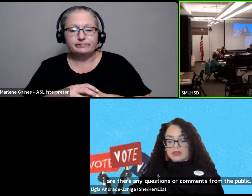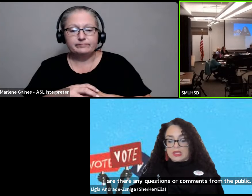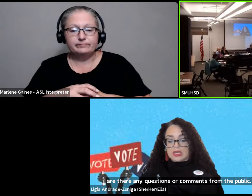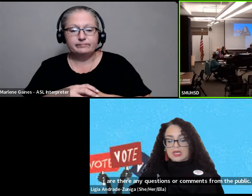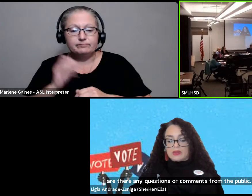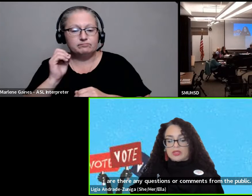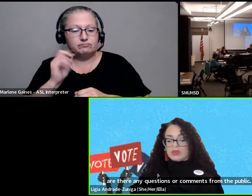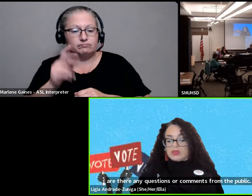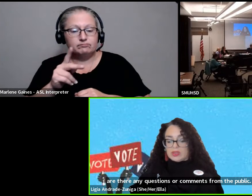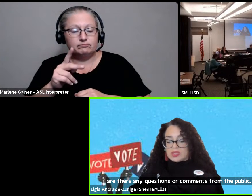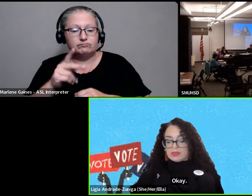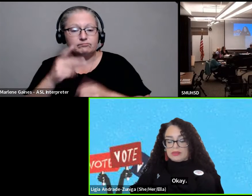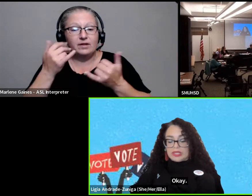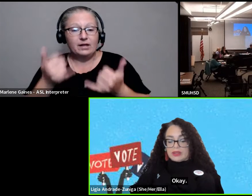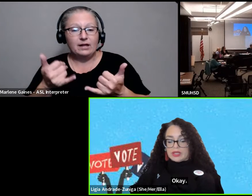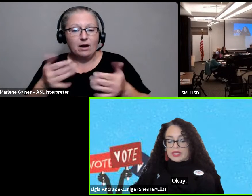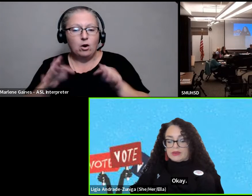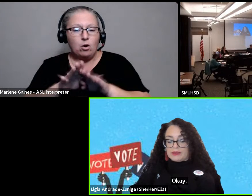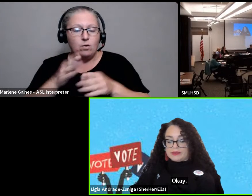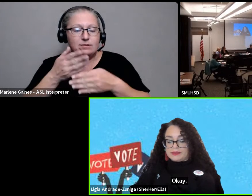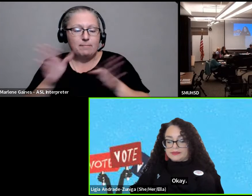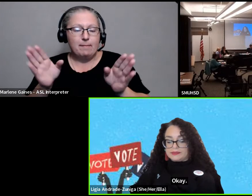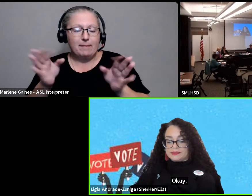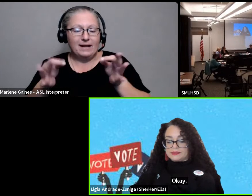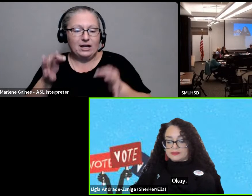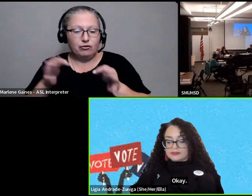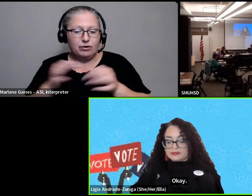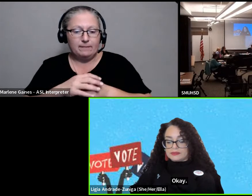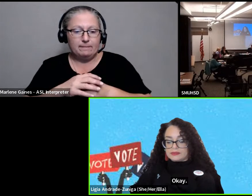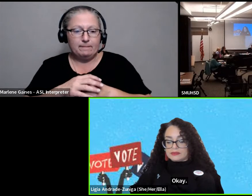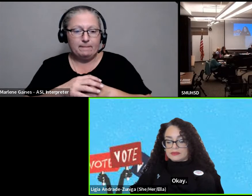Okay, I will now close the public hearing.